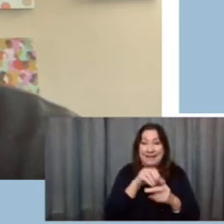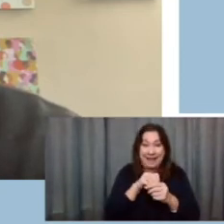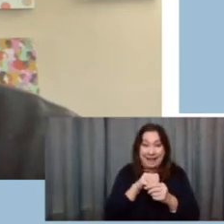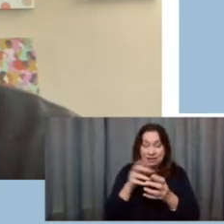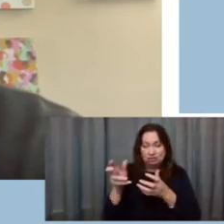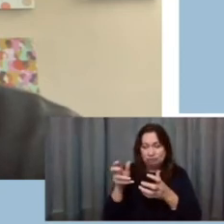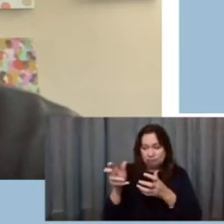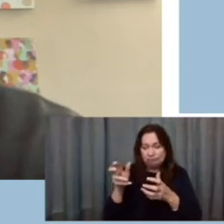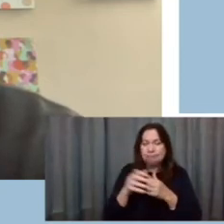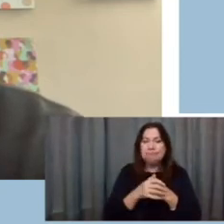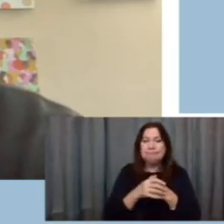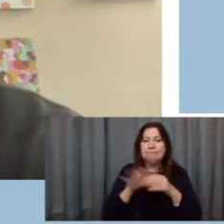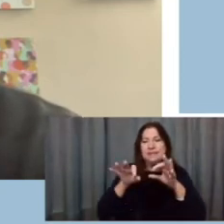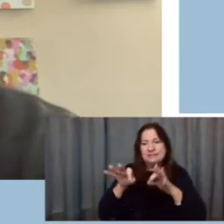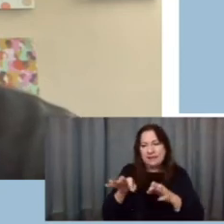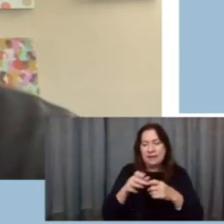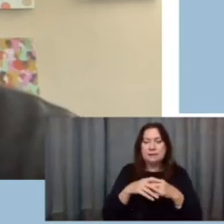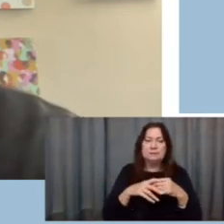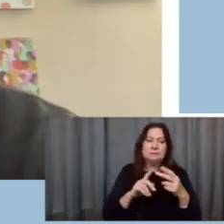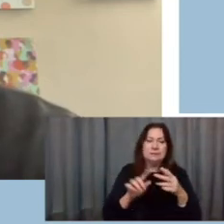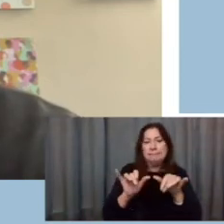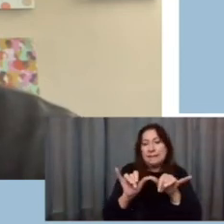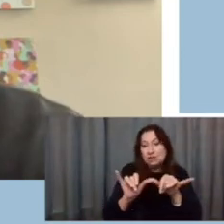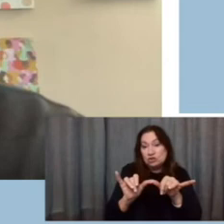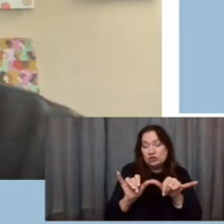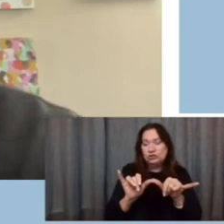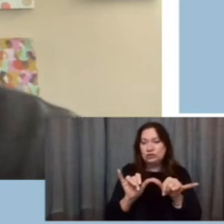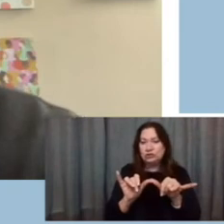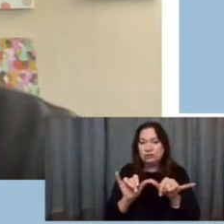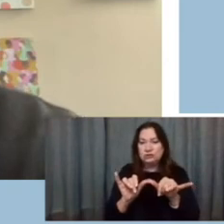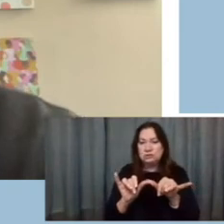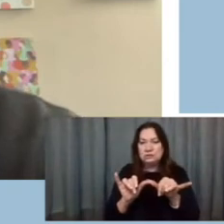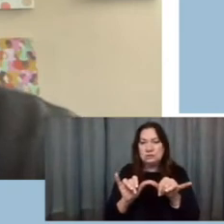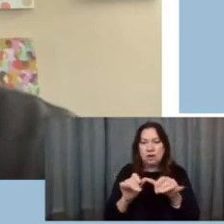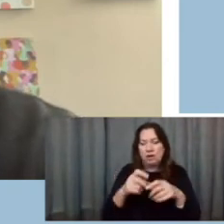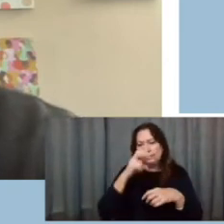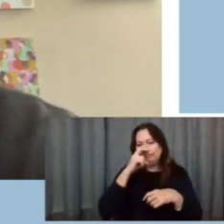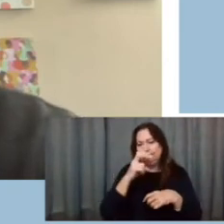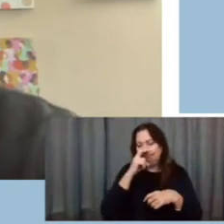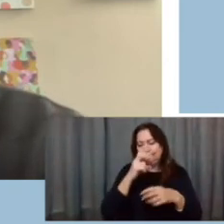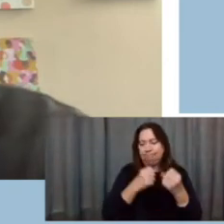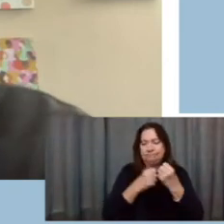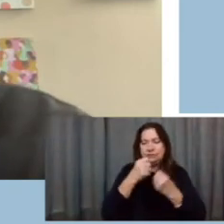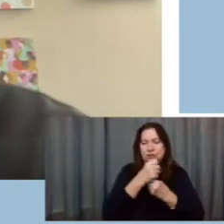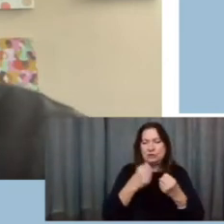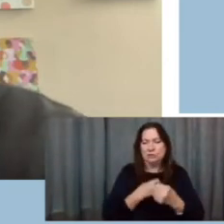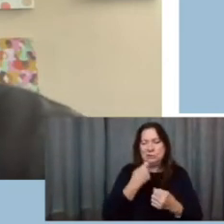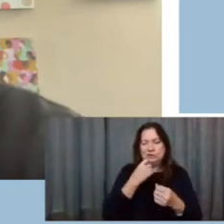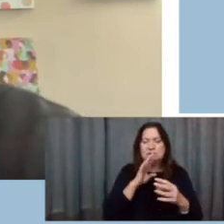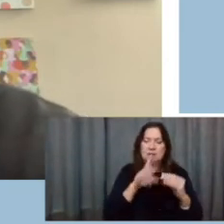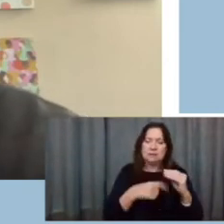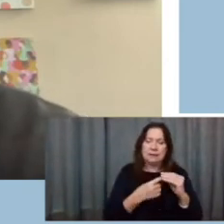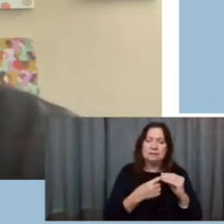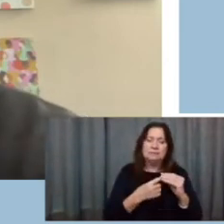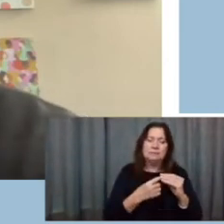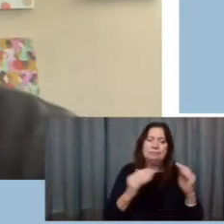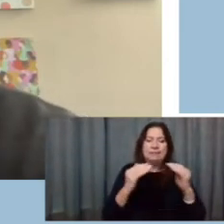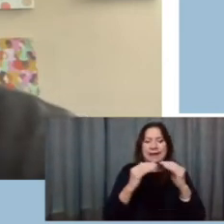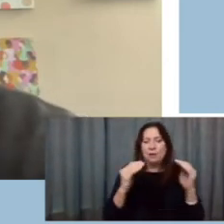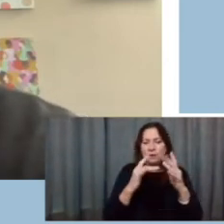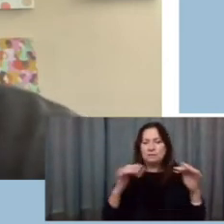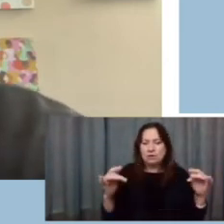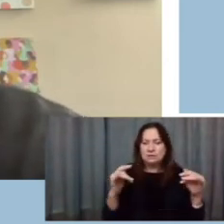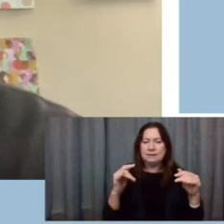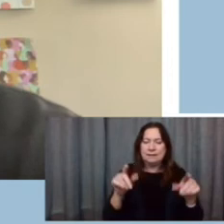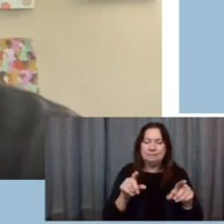and define and measure all the constructs that we kind of talked about today: equity, diversity,